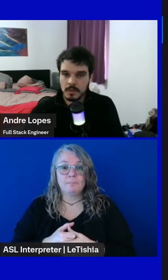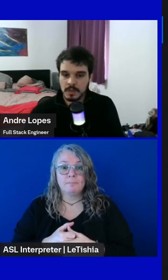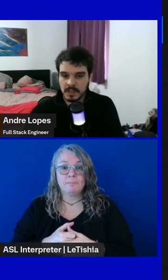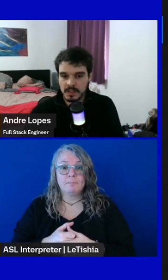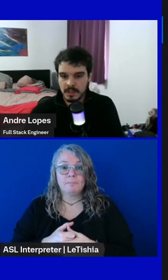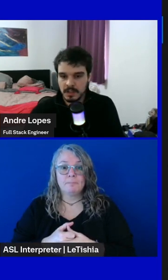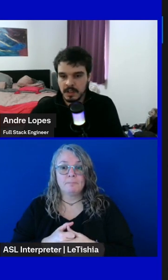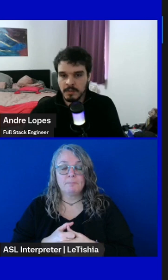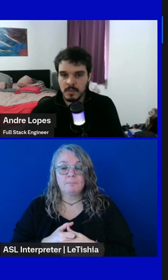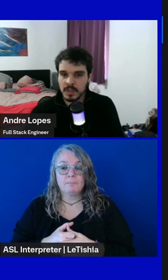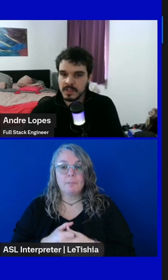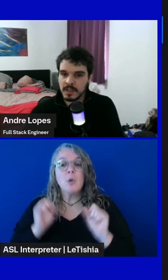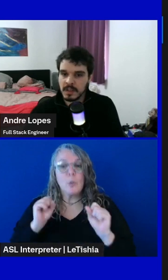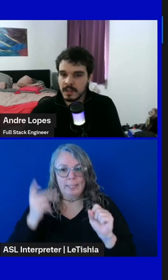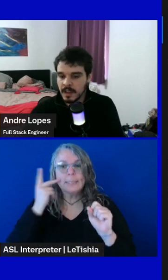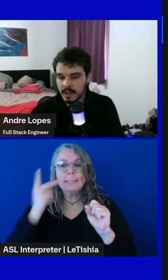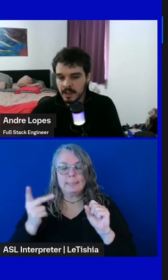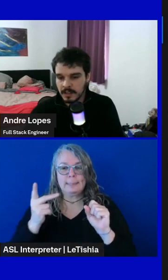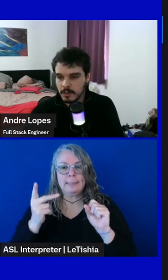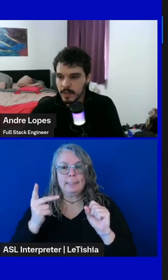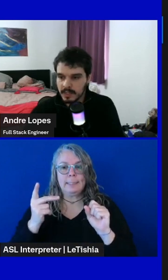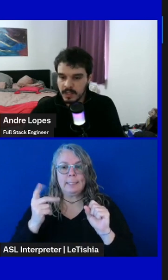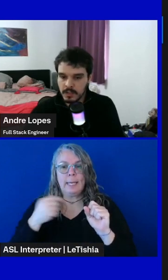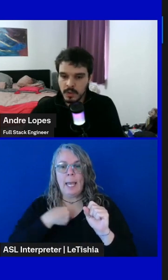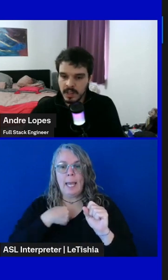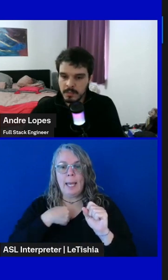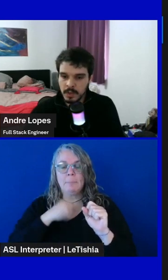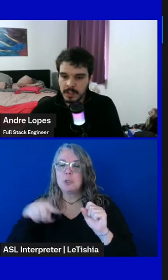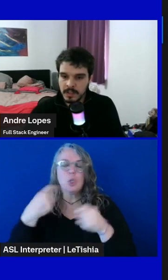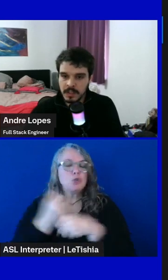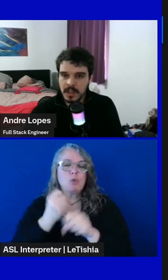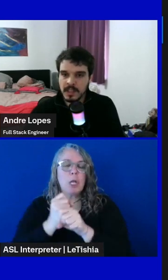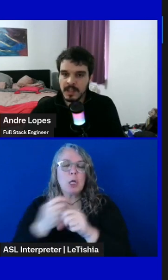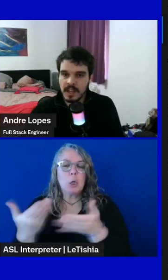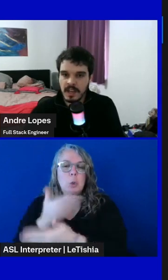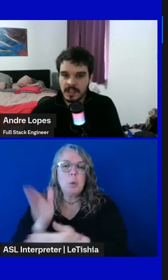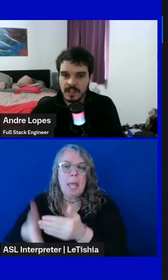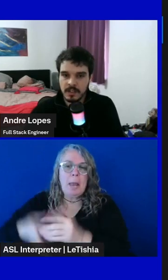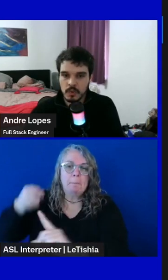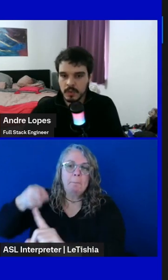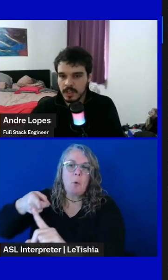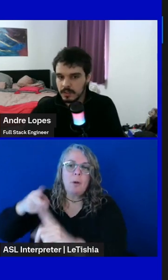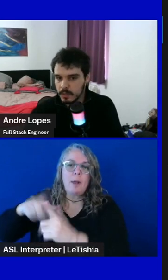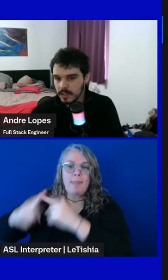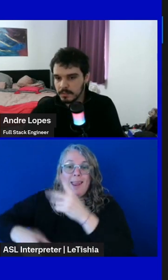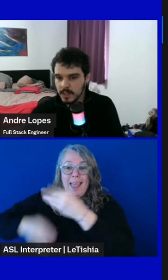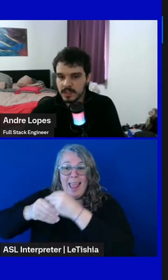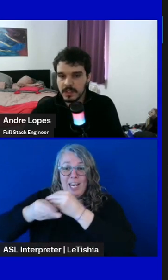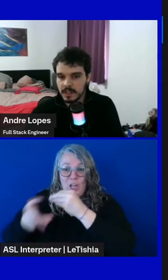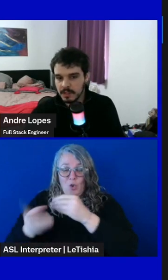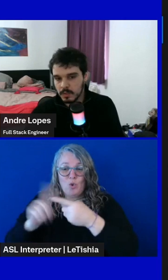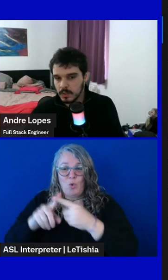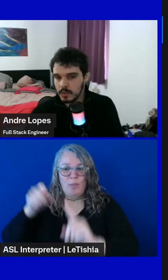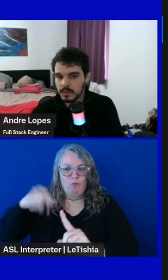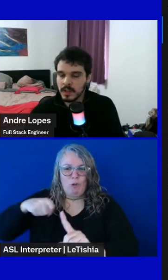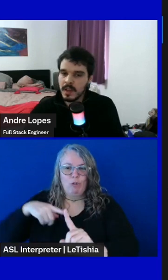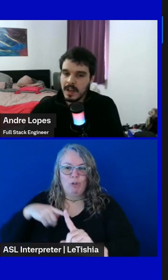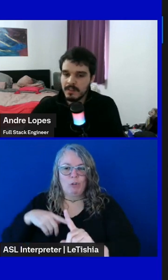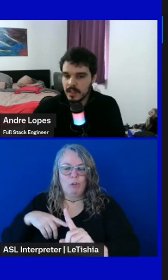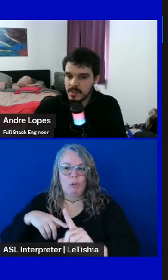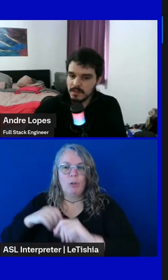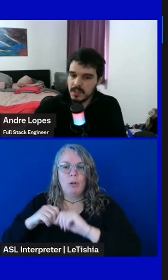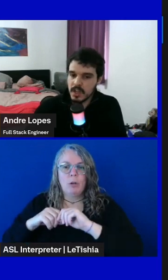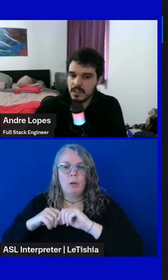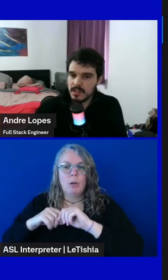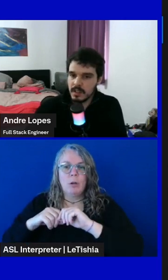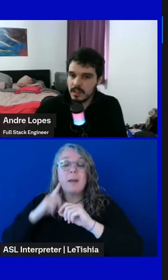So you can see here, I'm just creating a new endpoint and then adding here to the trigger, because here it's going to,